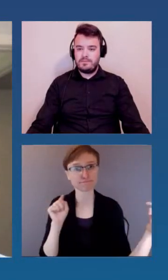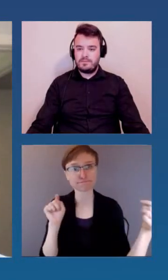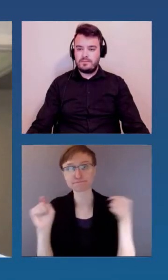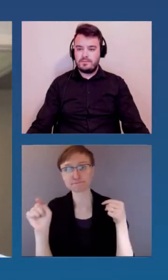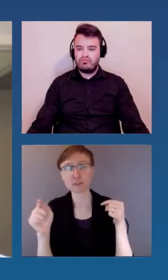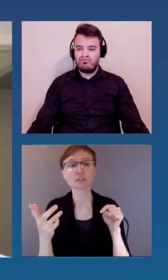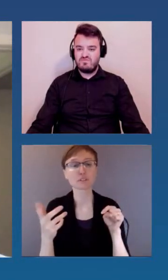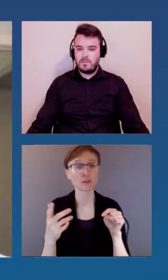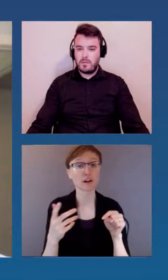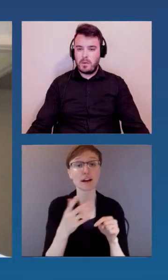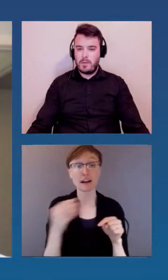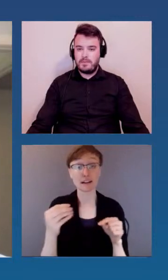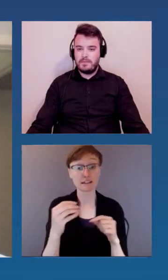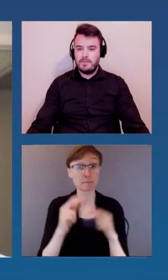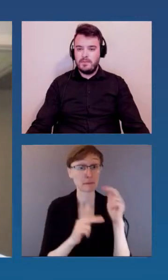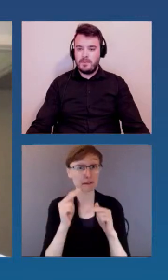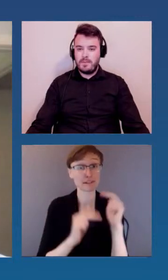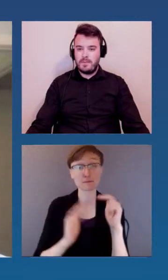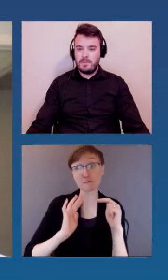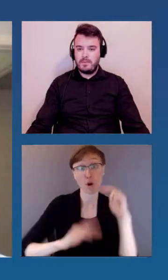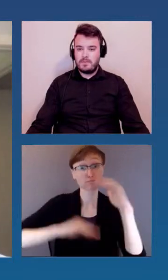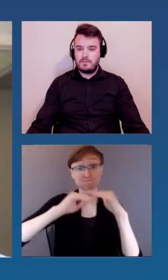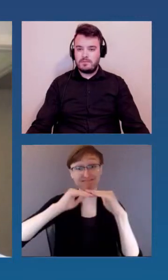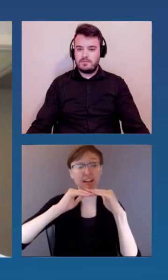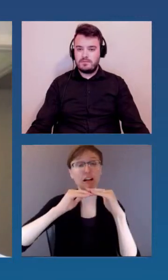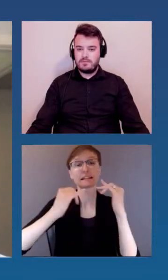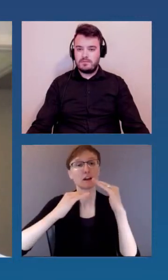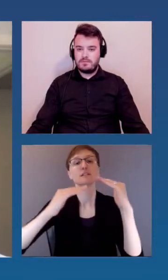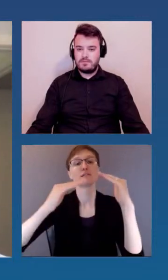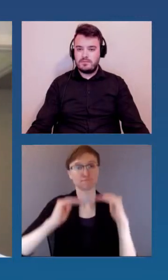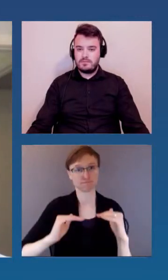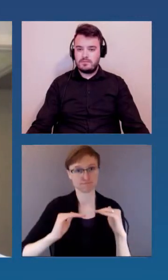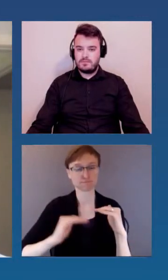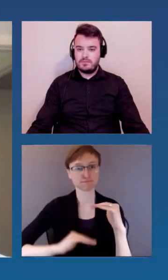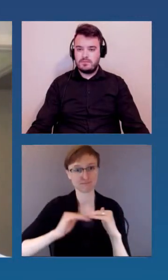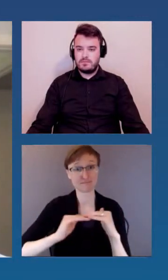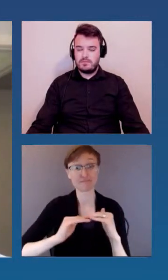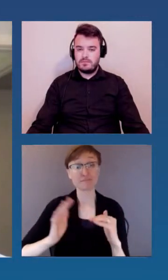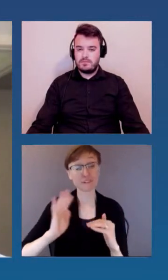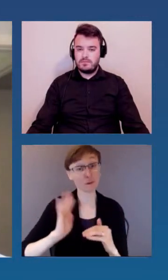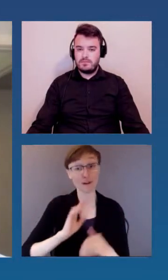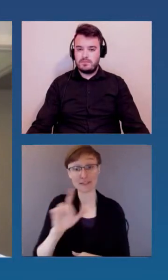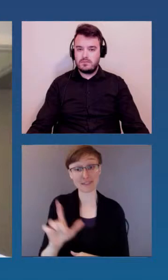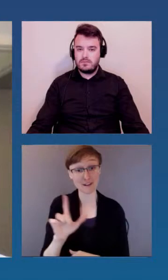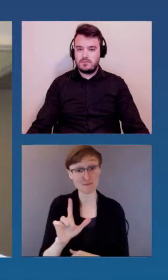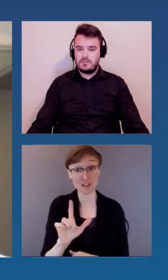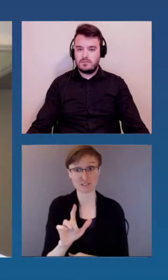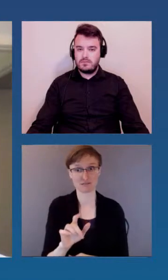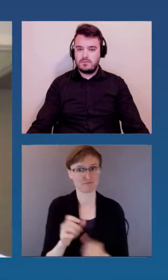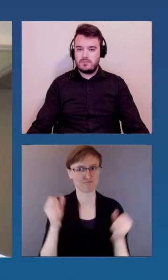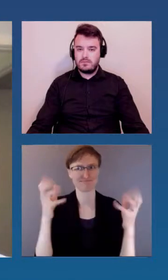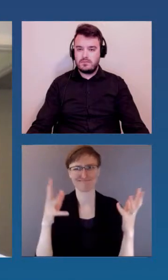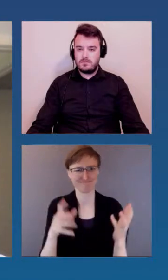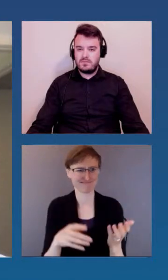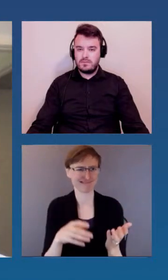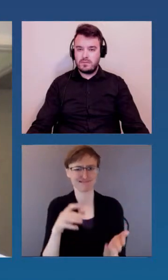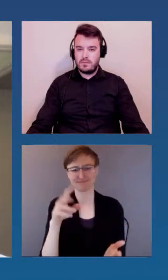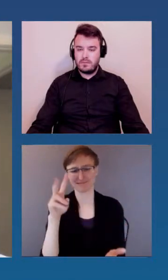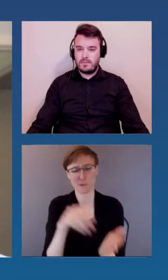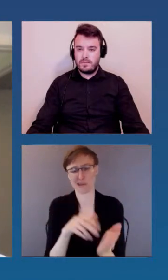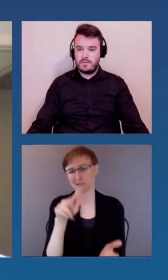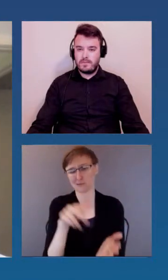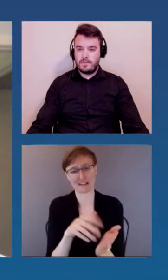our very top priority. We've said this since the very beginning, and we've taken steps to protect everyone that needs to be on campus at